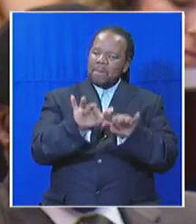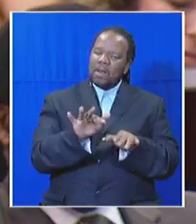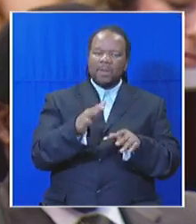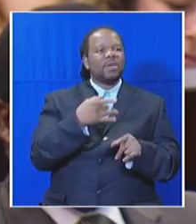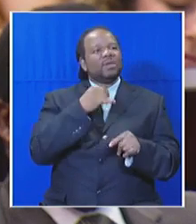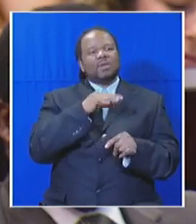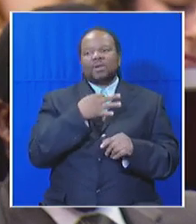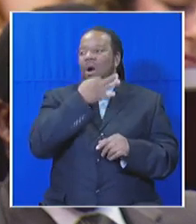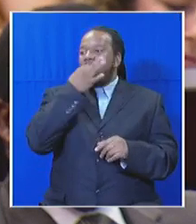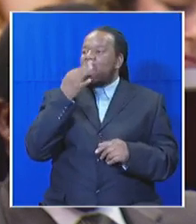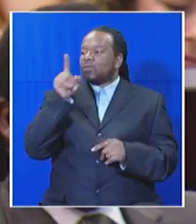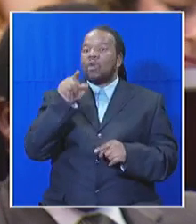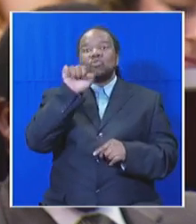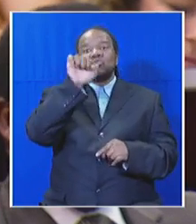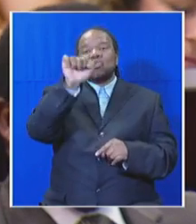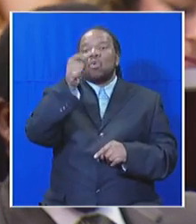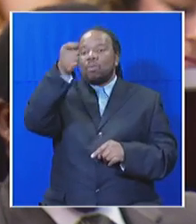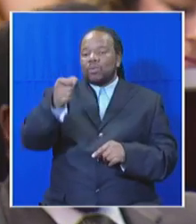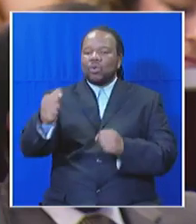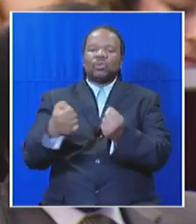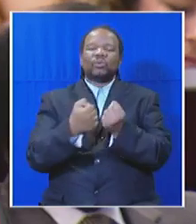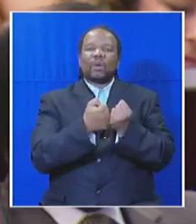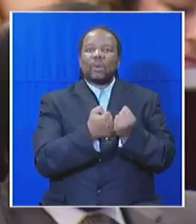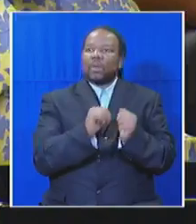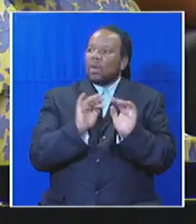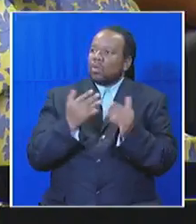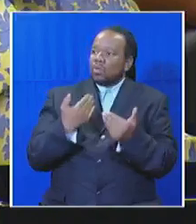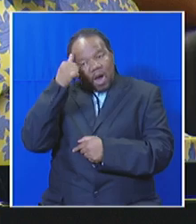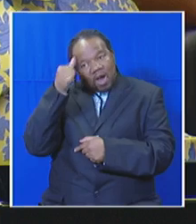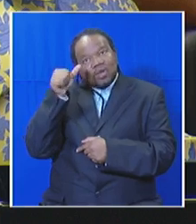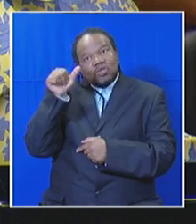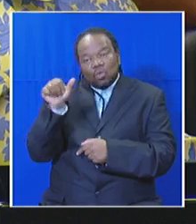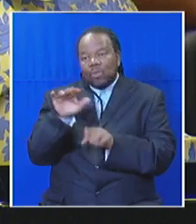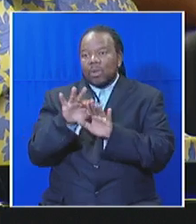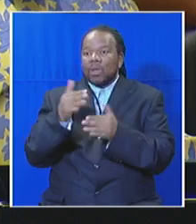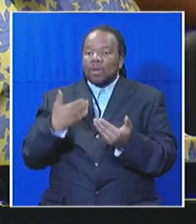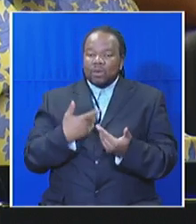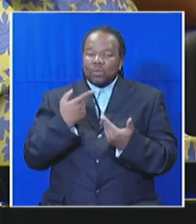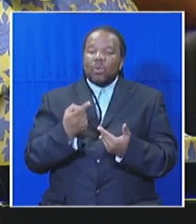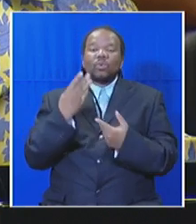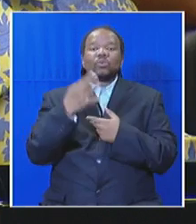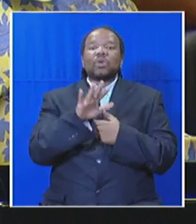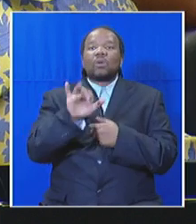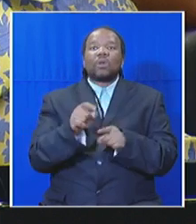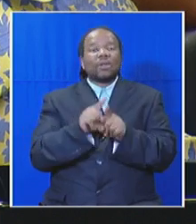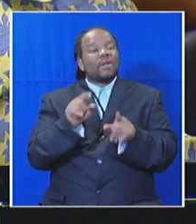you support that as a presiding officer. You are have a screaming. duty to all of us, You not have only to known the duty to South the Africans. floor. The issue